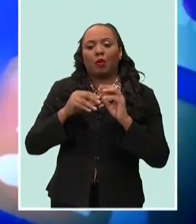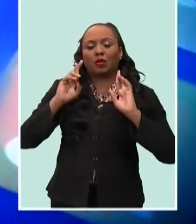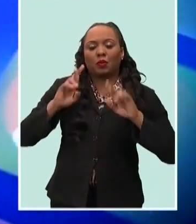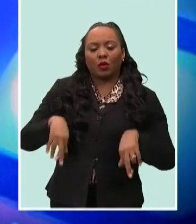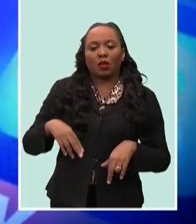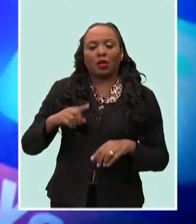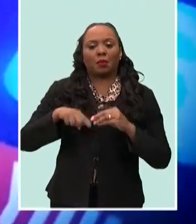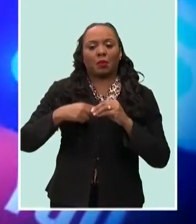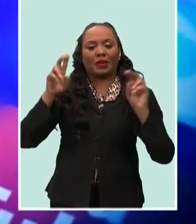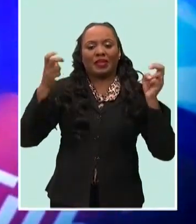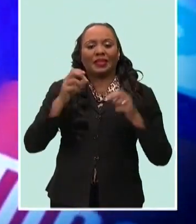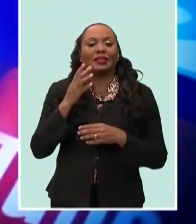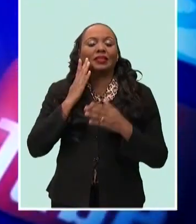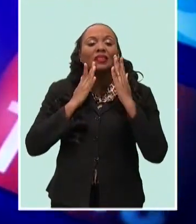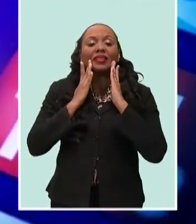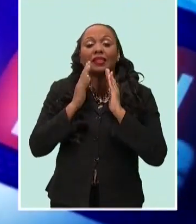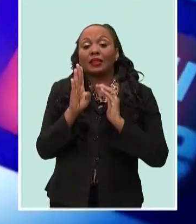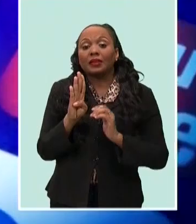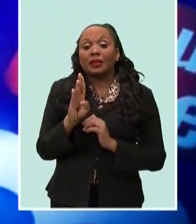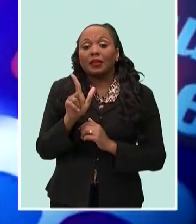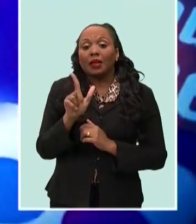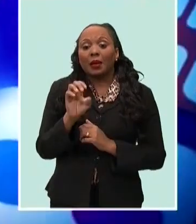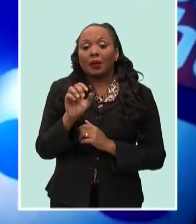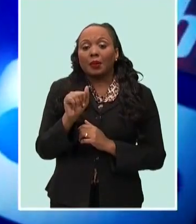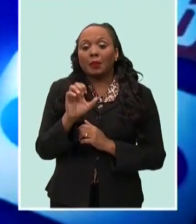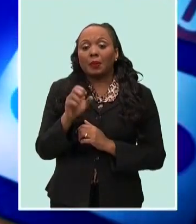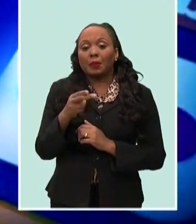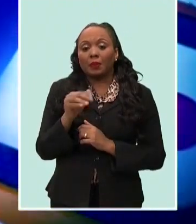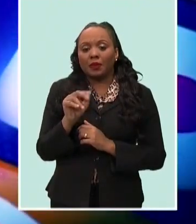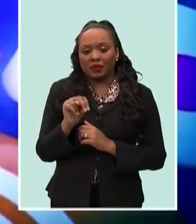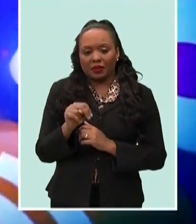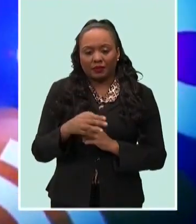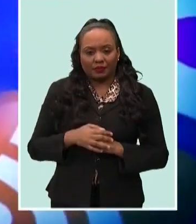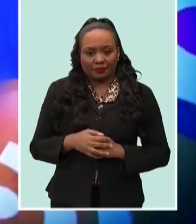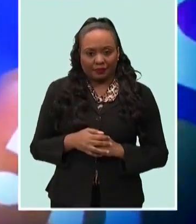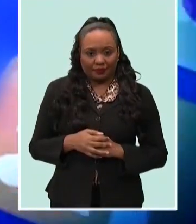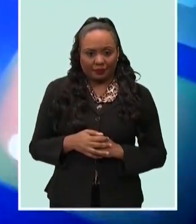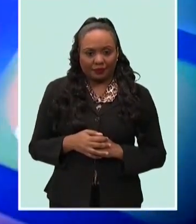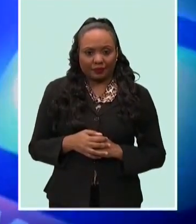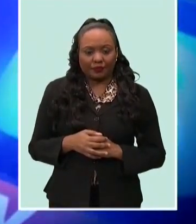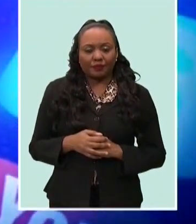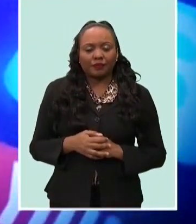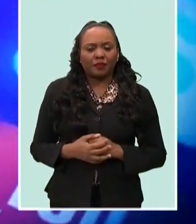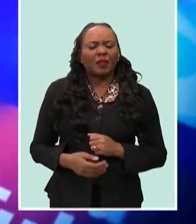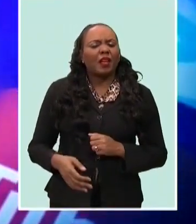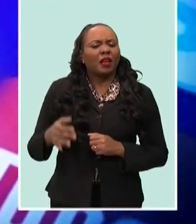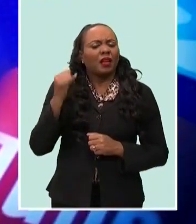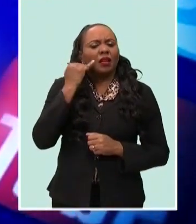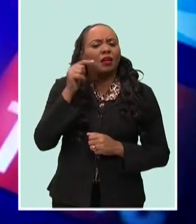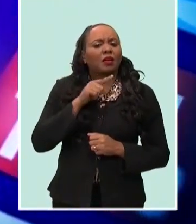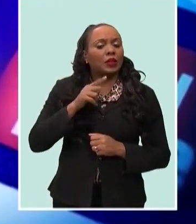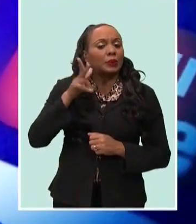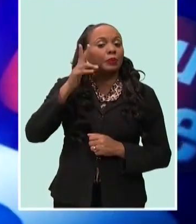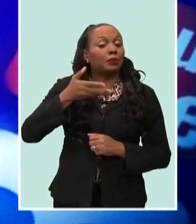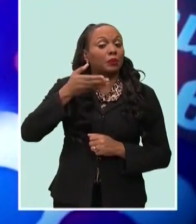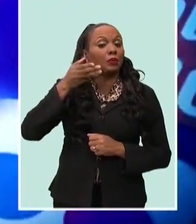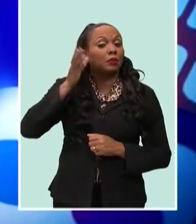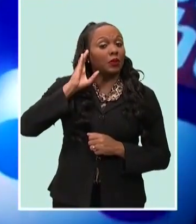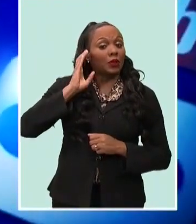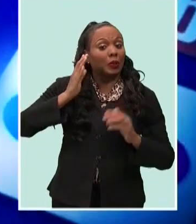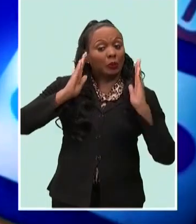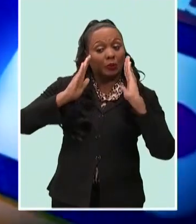that reaction to skin bleaching from the man in the street. Now, if you've been following news out of the U.S., you may